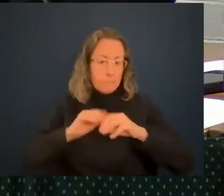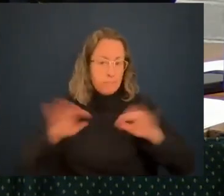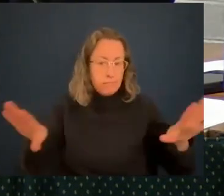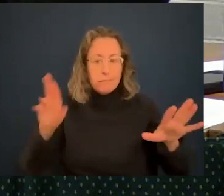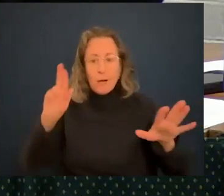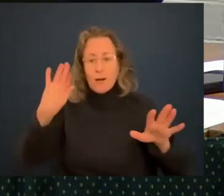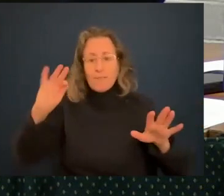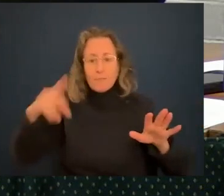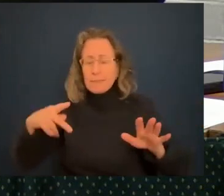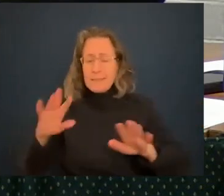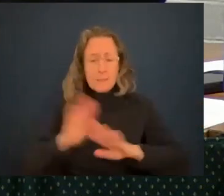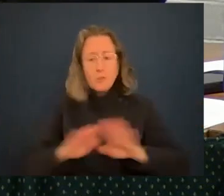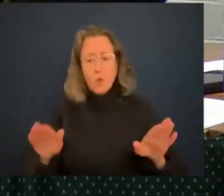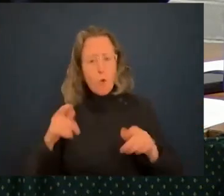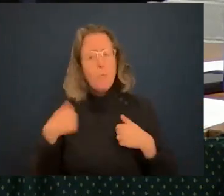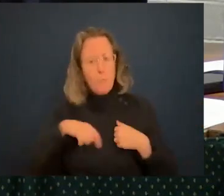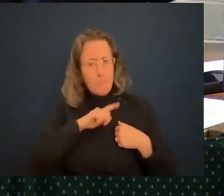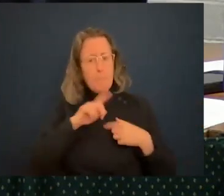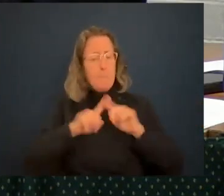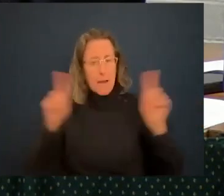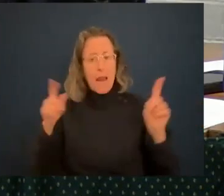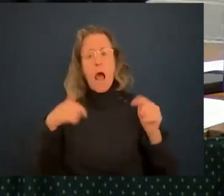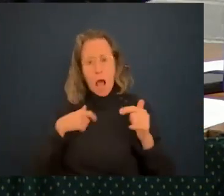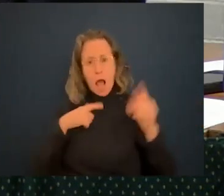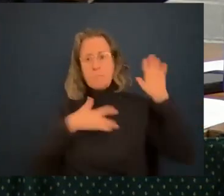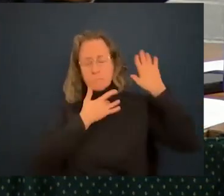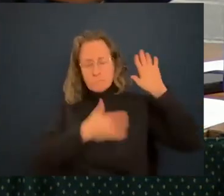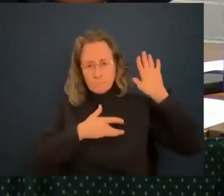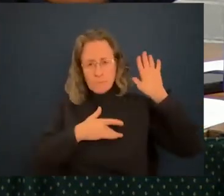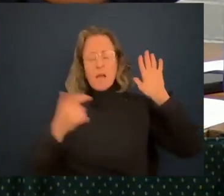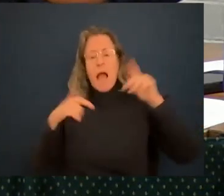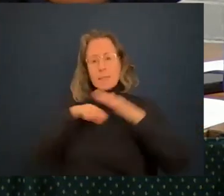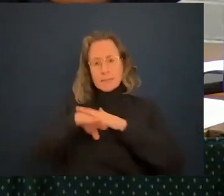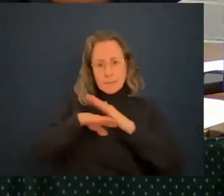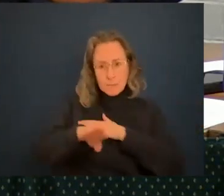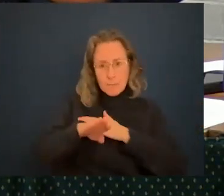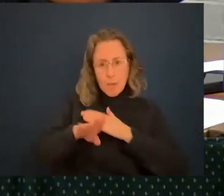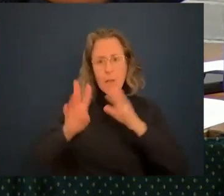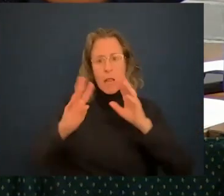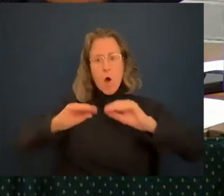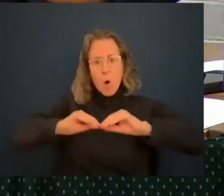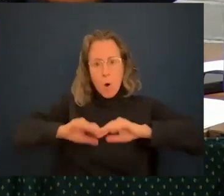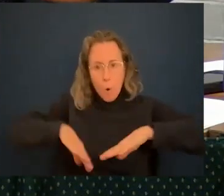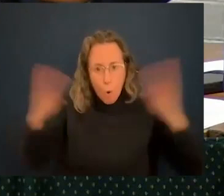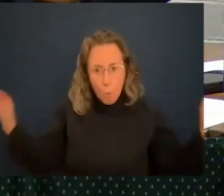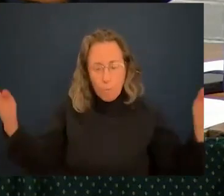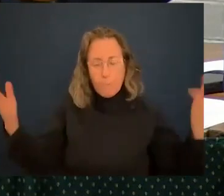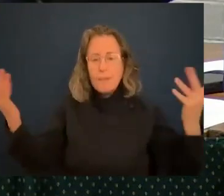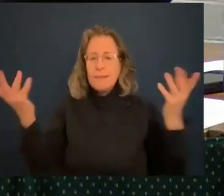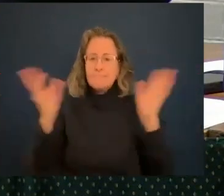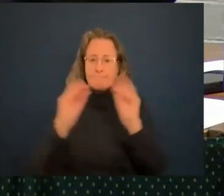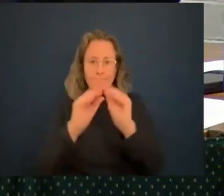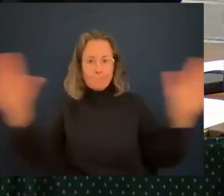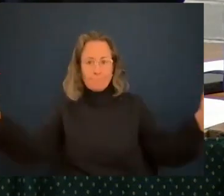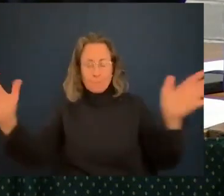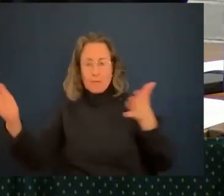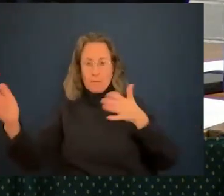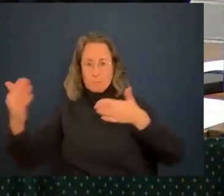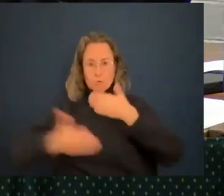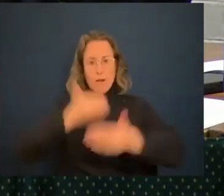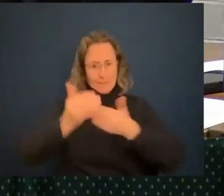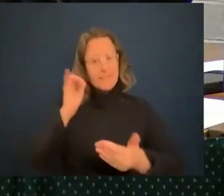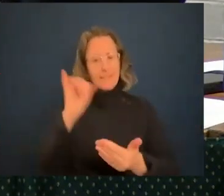accessible transparent process and this ain't that right I agree with you there you know um but I